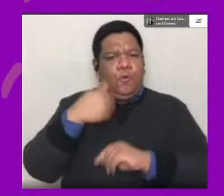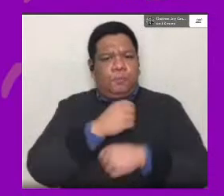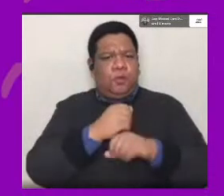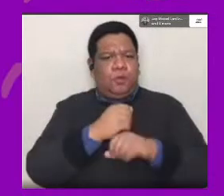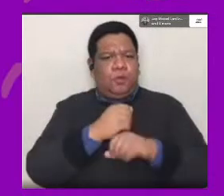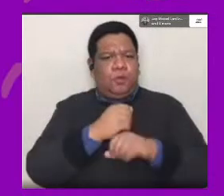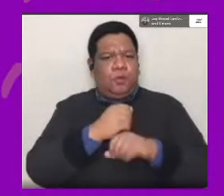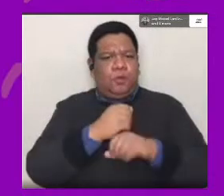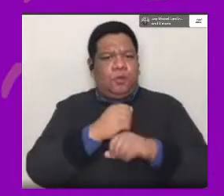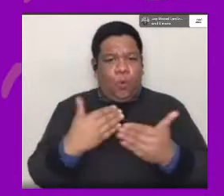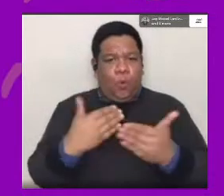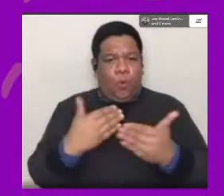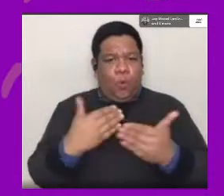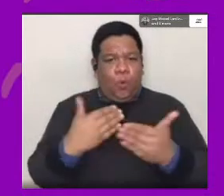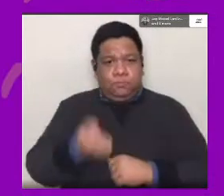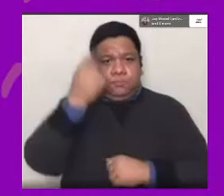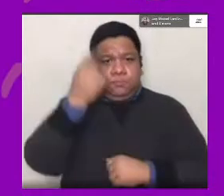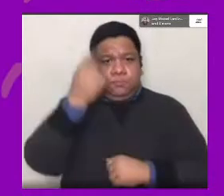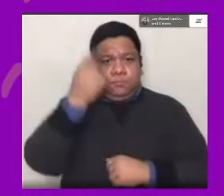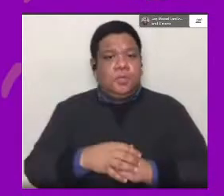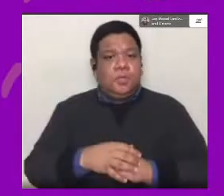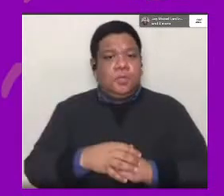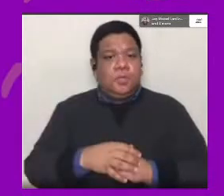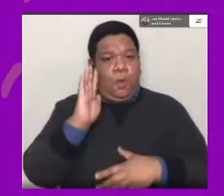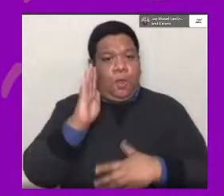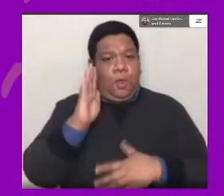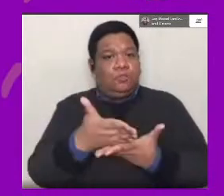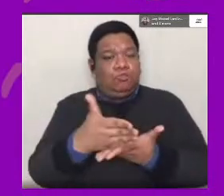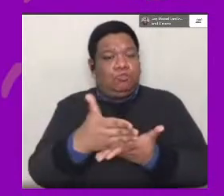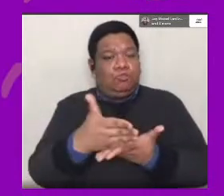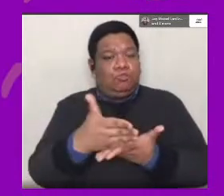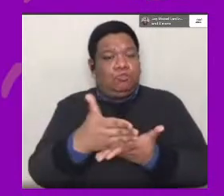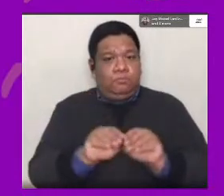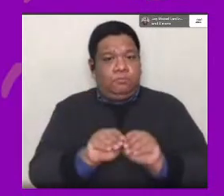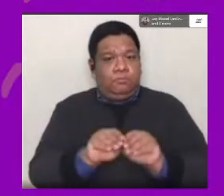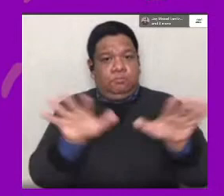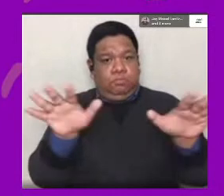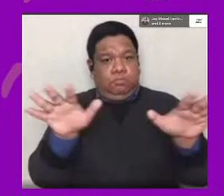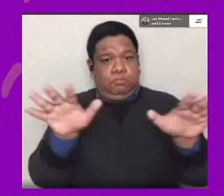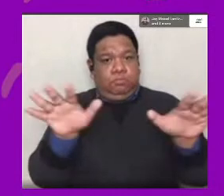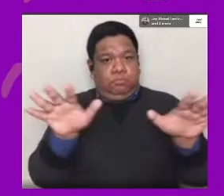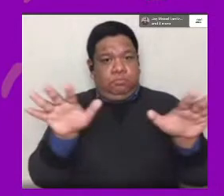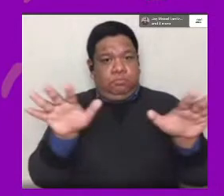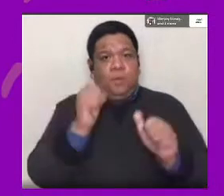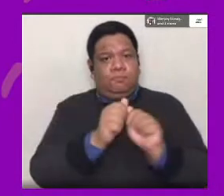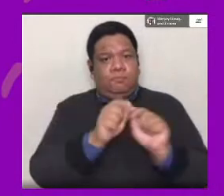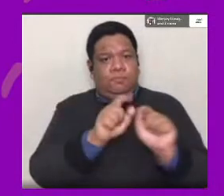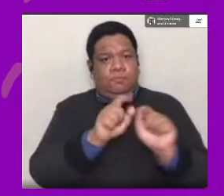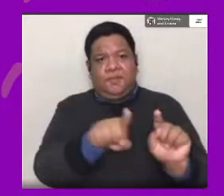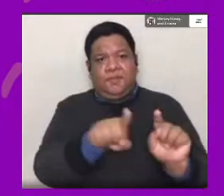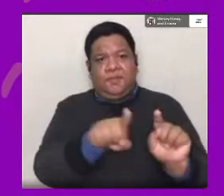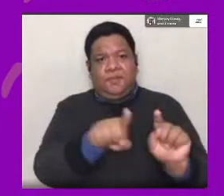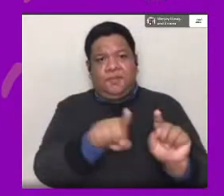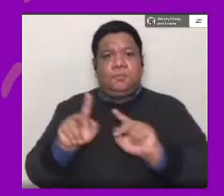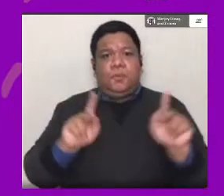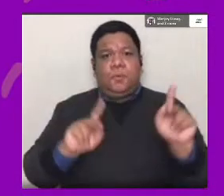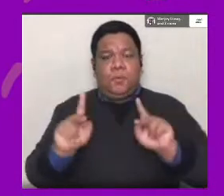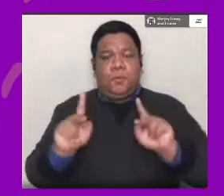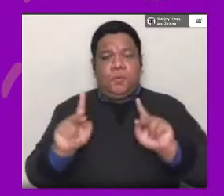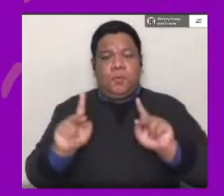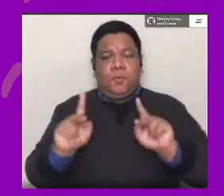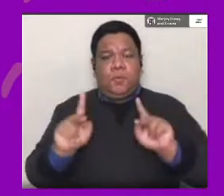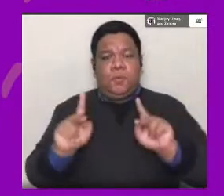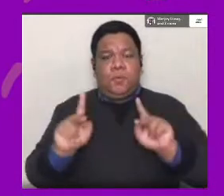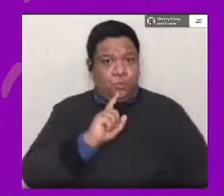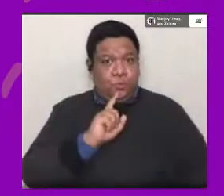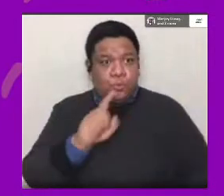well understood. This will be shared widely with many different actors. And if you want to be sure that